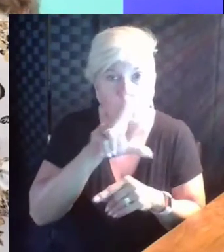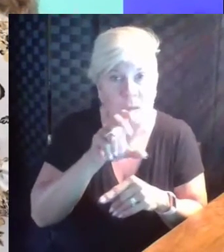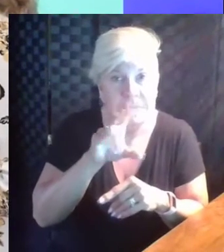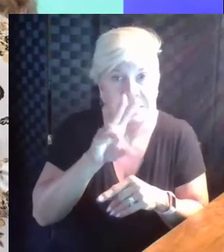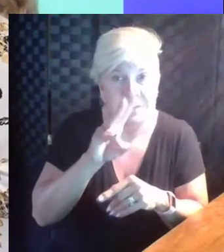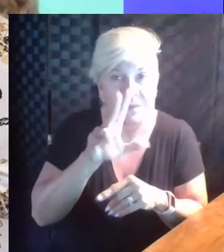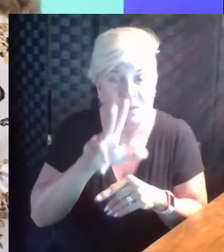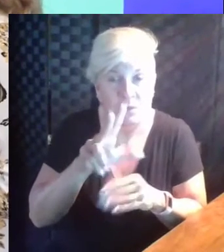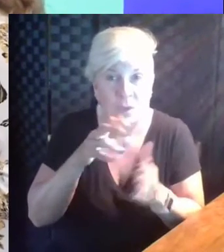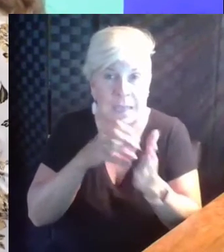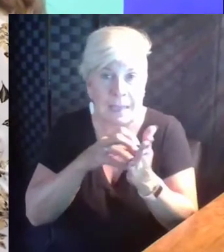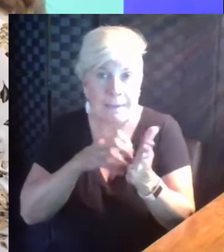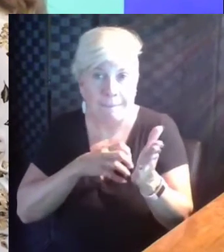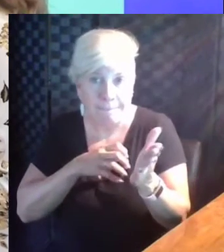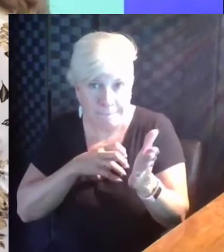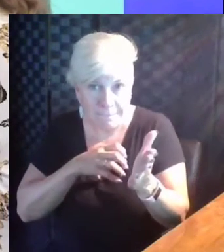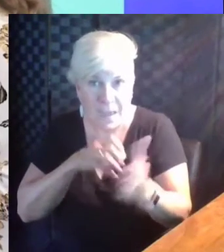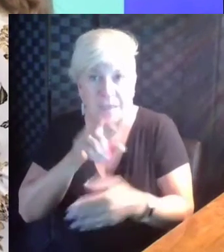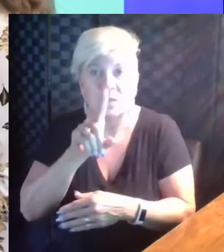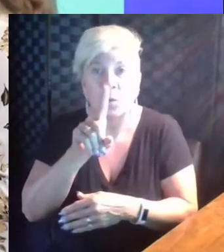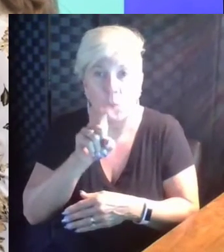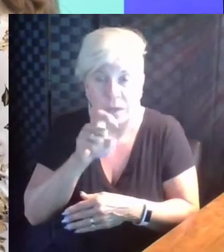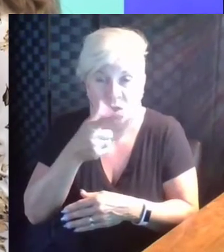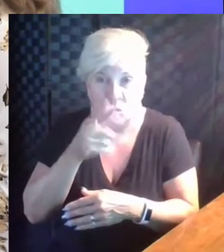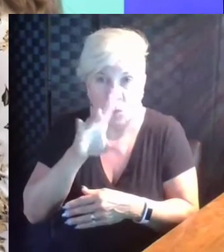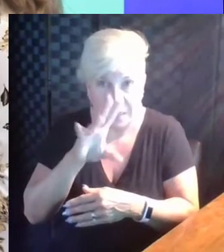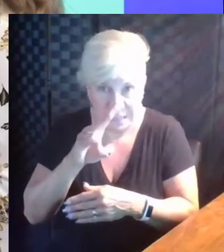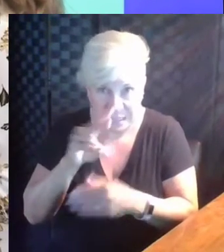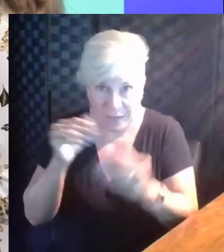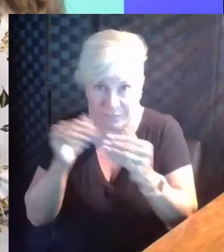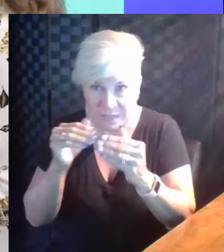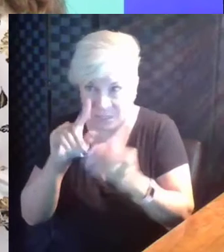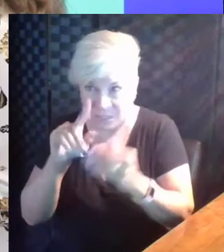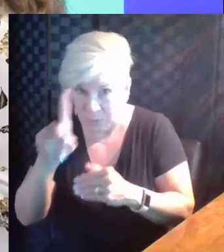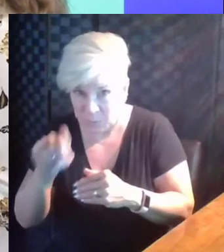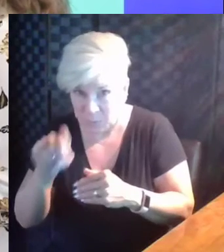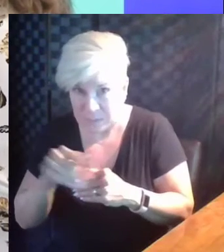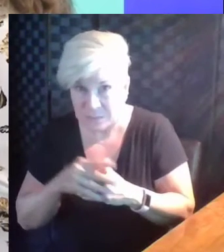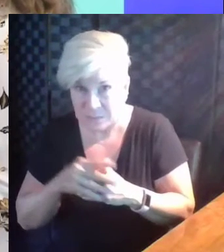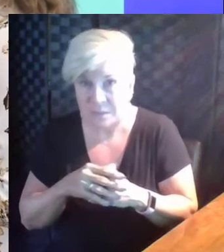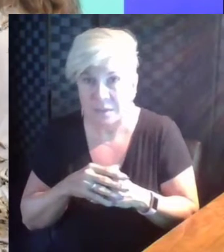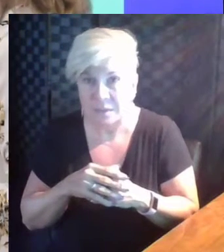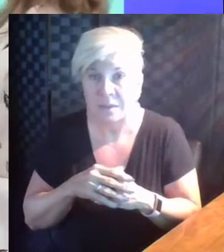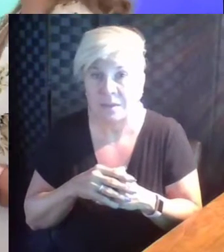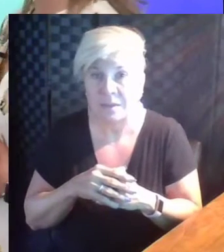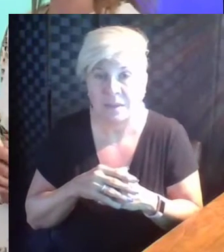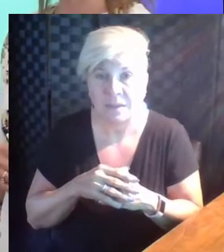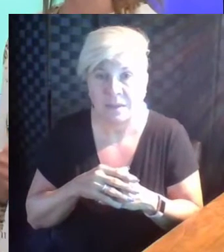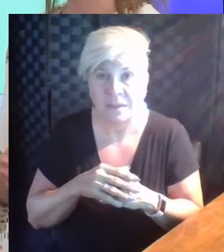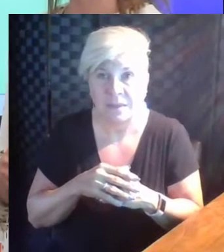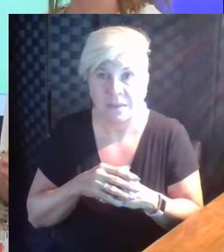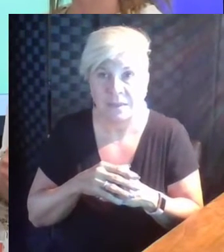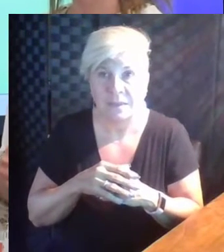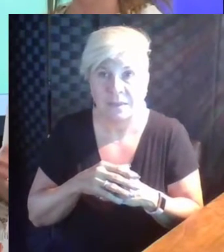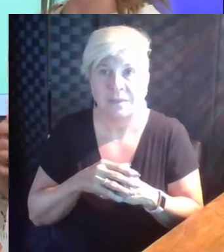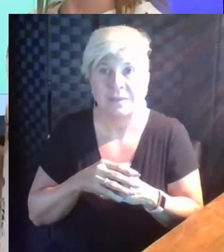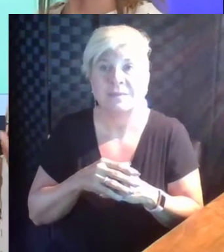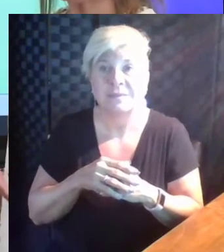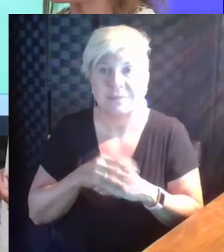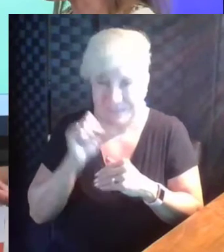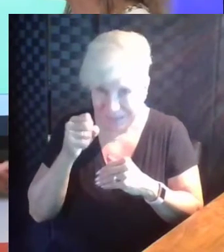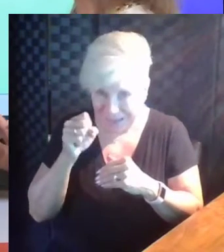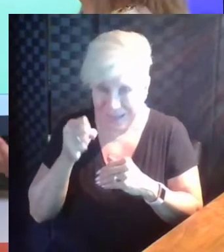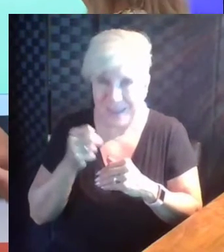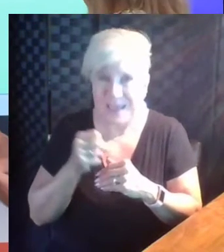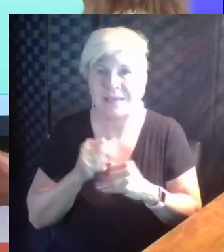do 373 minus 127 and get my question mark?